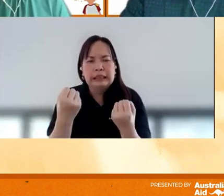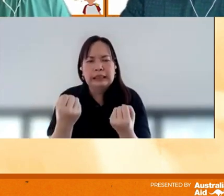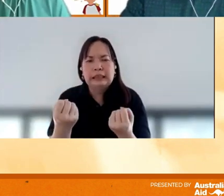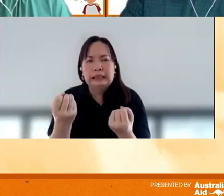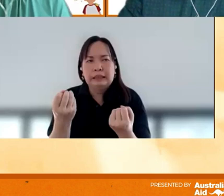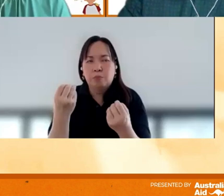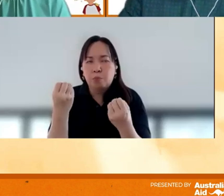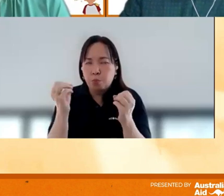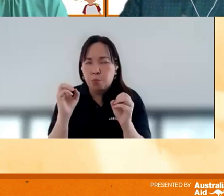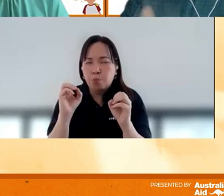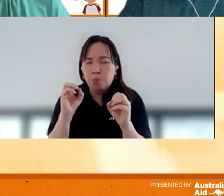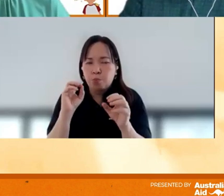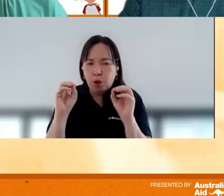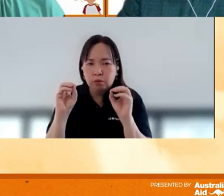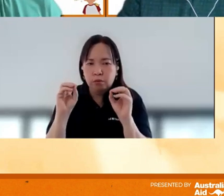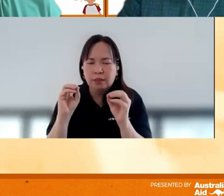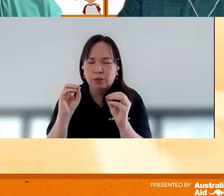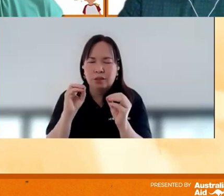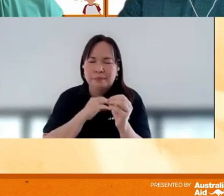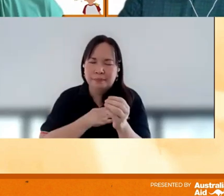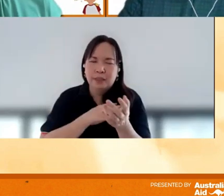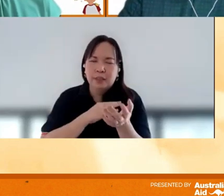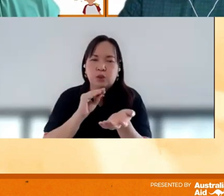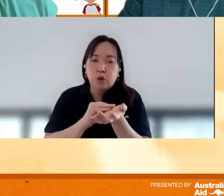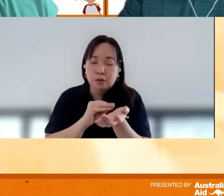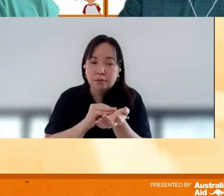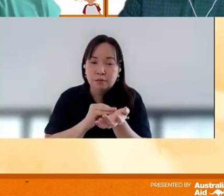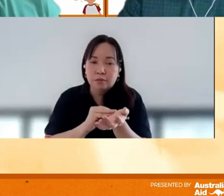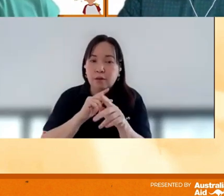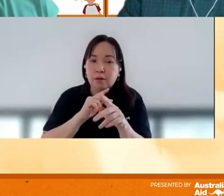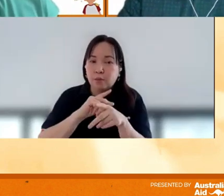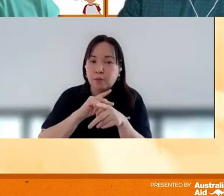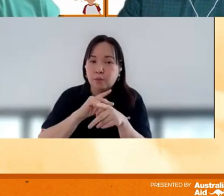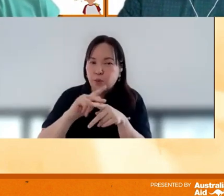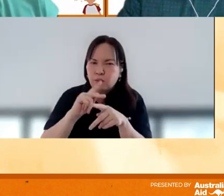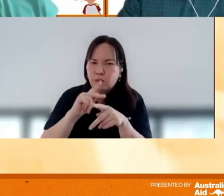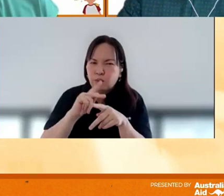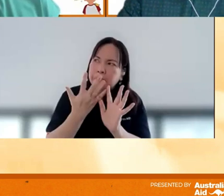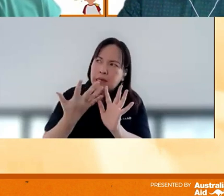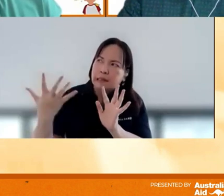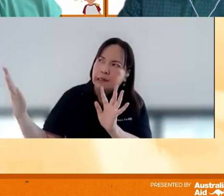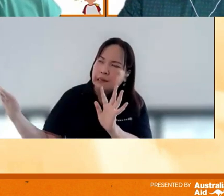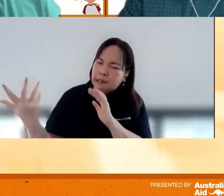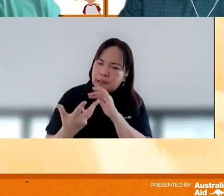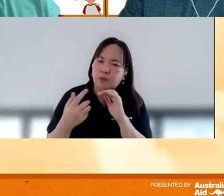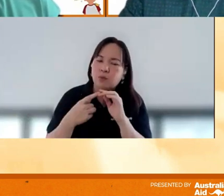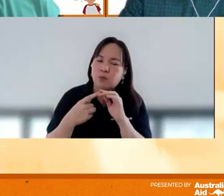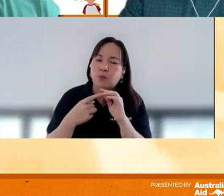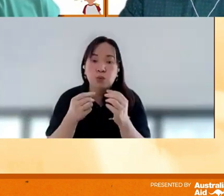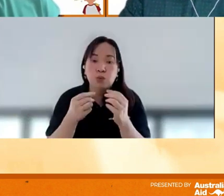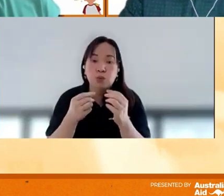ang pila. So what can we do on our end if we encounter one? Very important na we can do